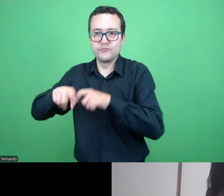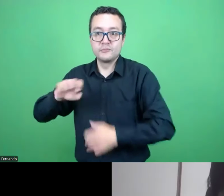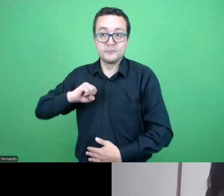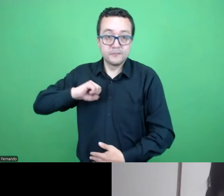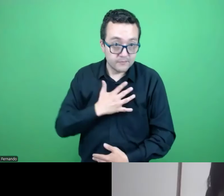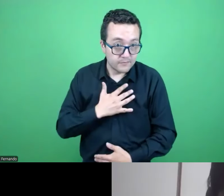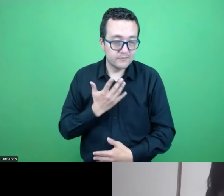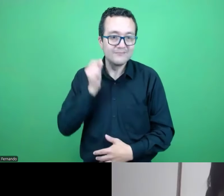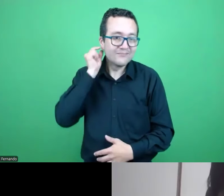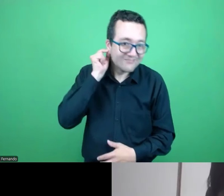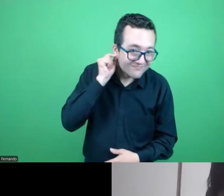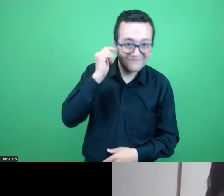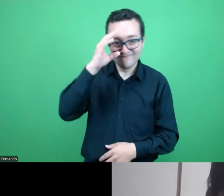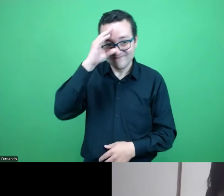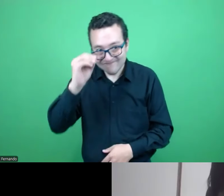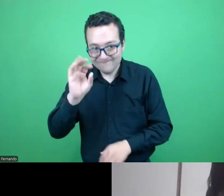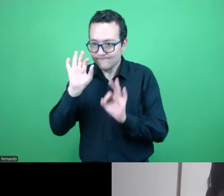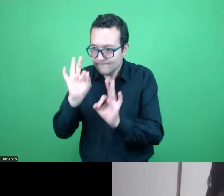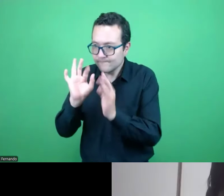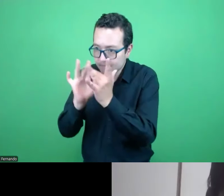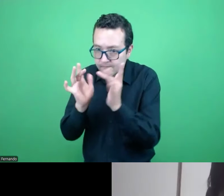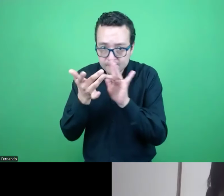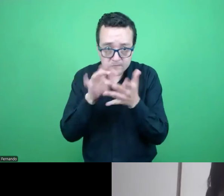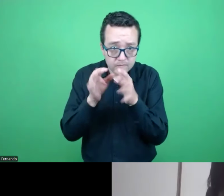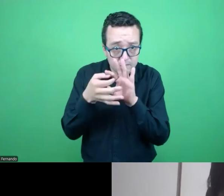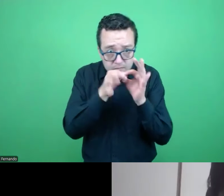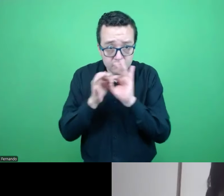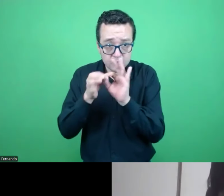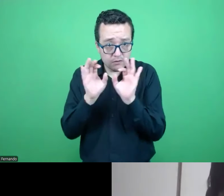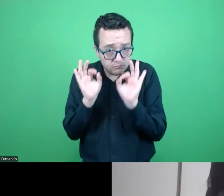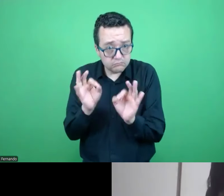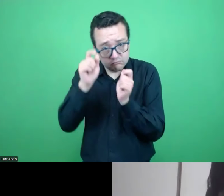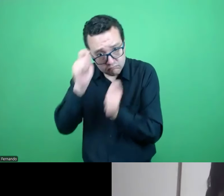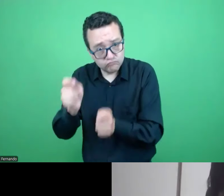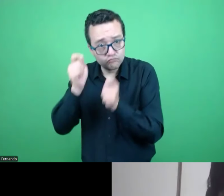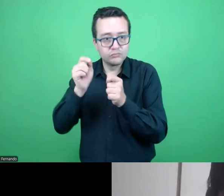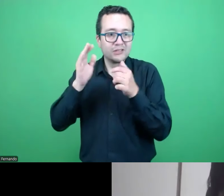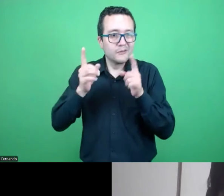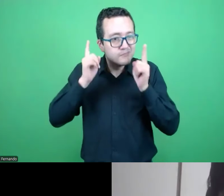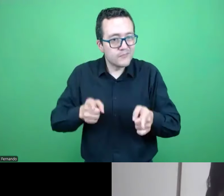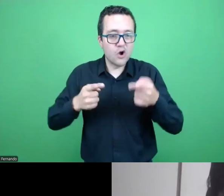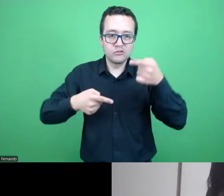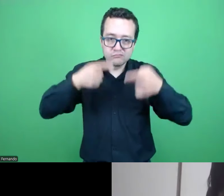and services that needs to be provided. Another aspect that we highlighted in the previous GDS